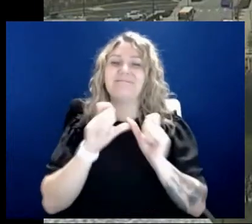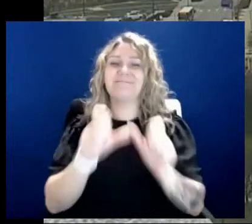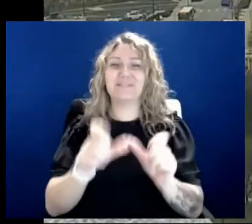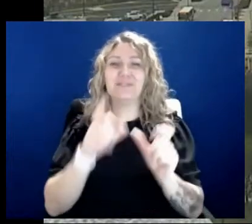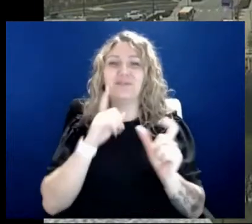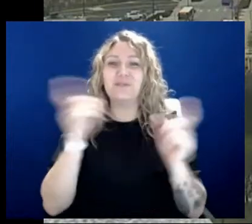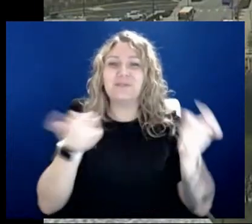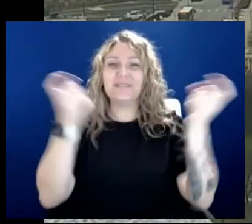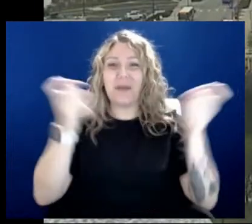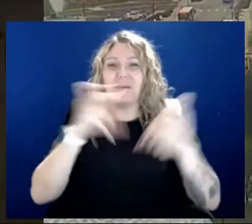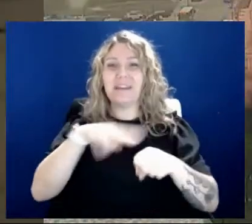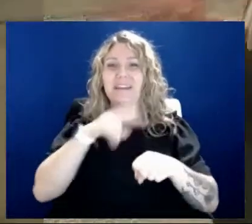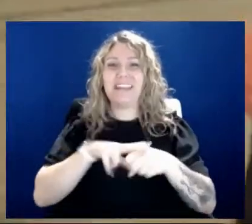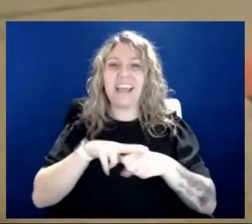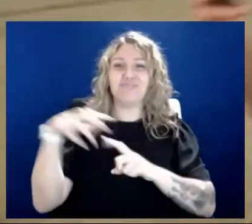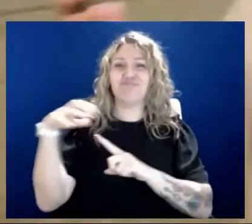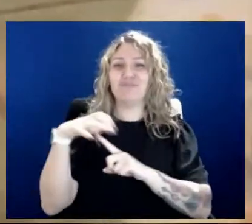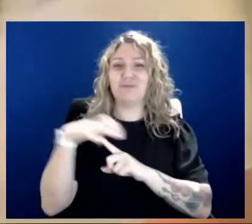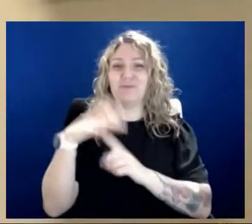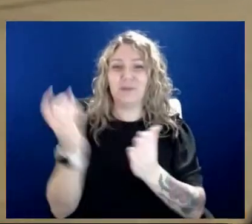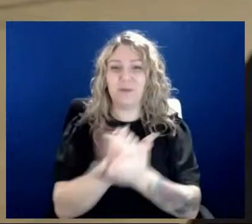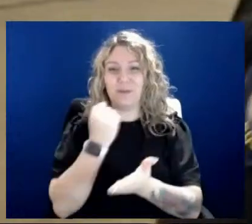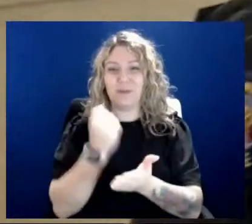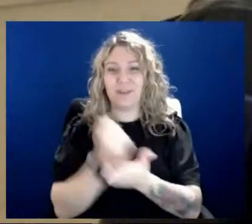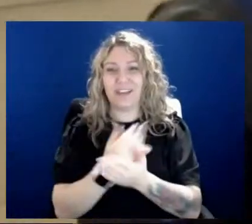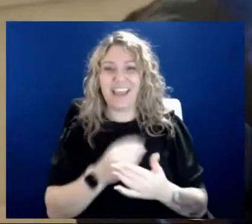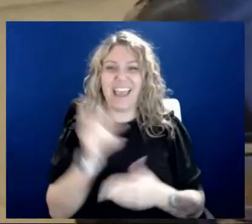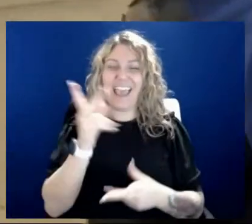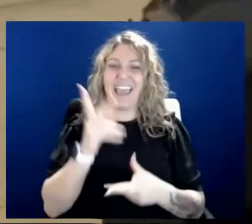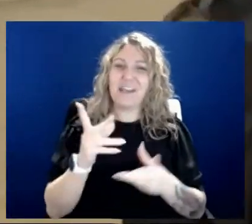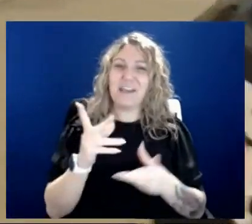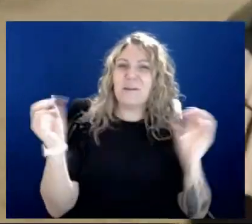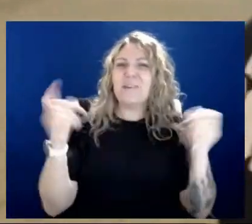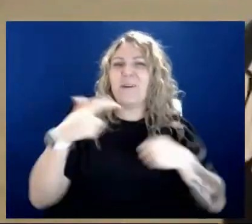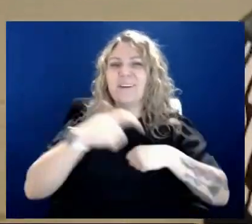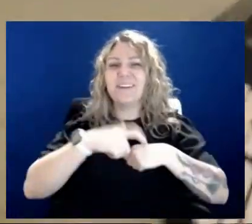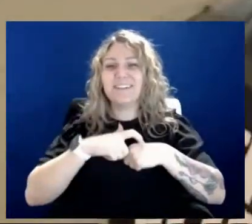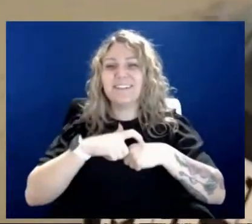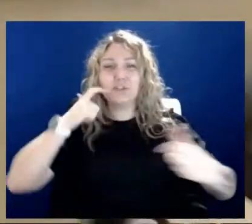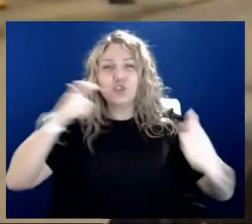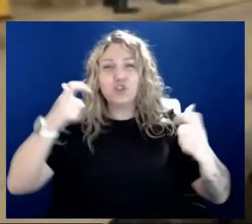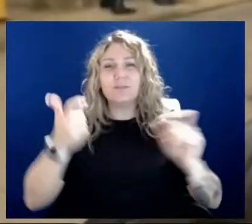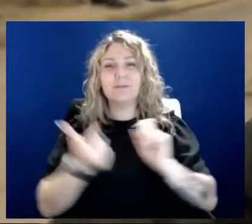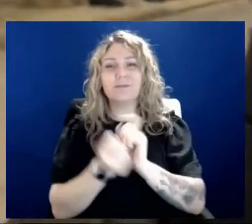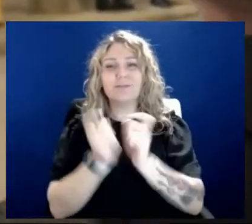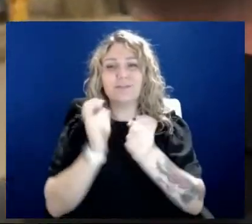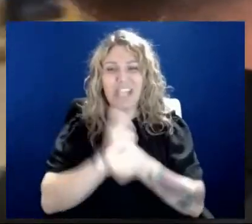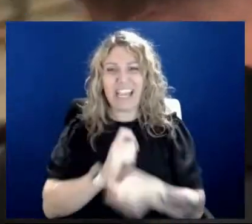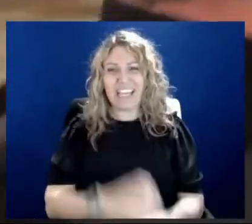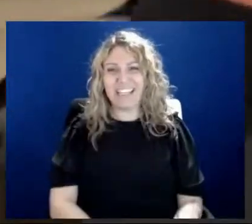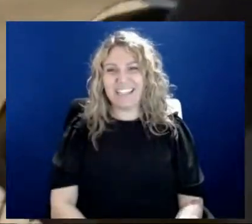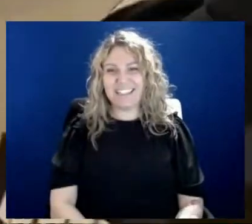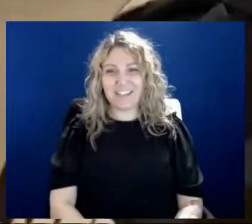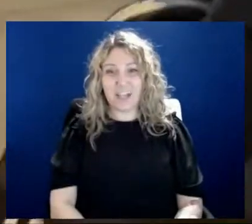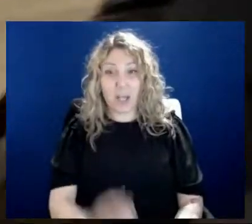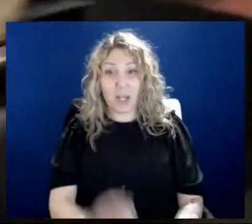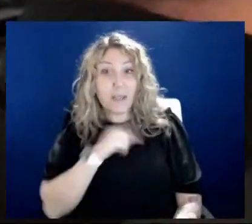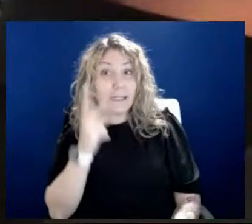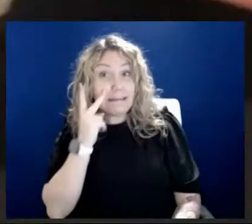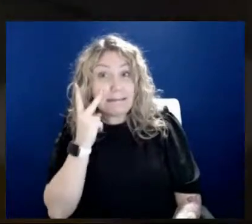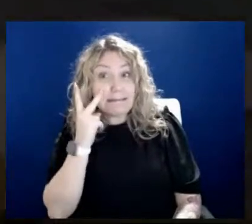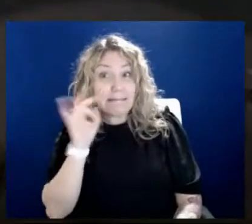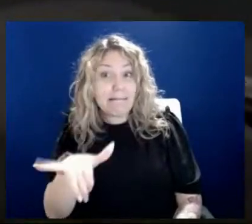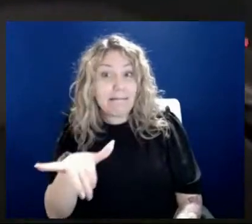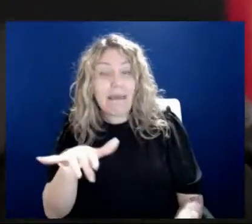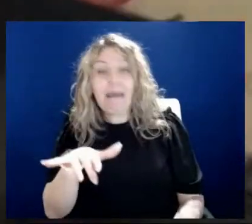title win. And, of course, crews wasting no time making a big change. Are we going to see that sign inside Allen